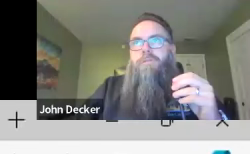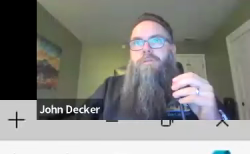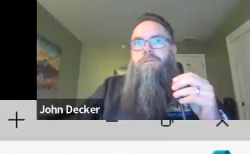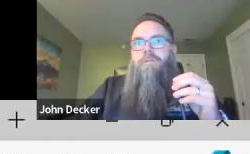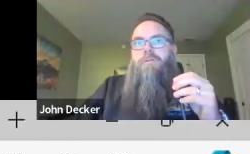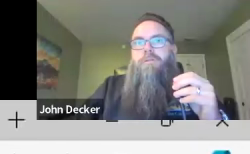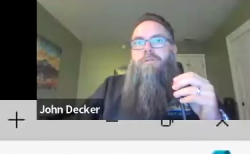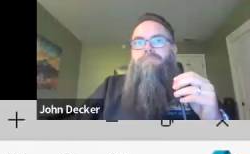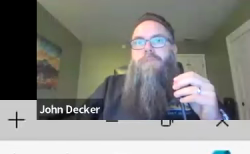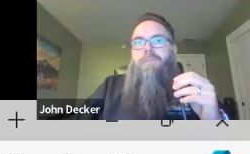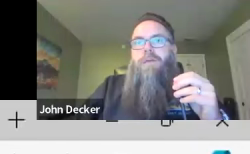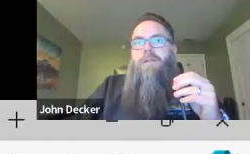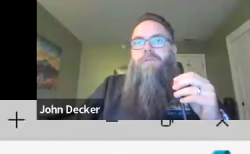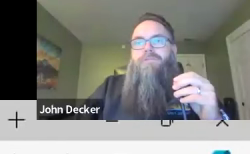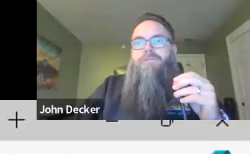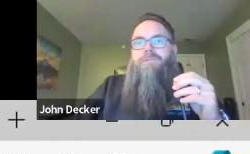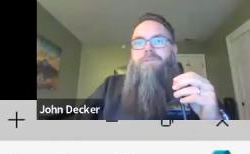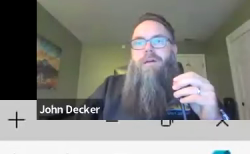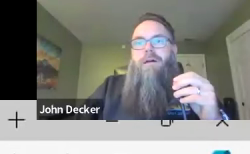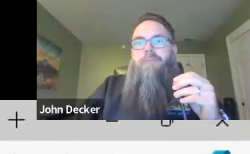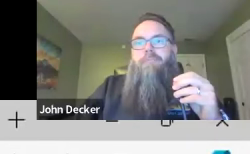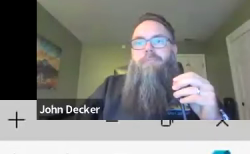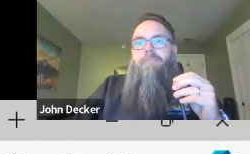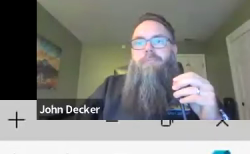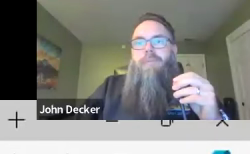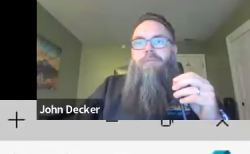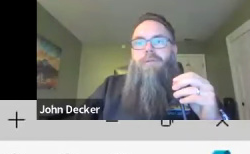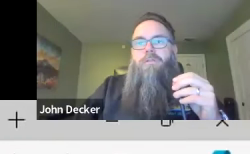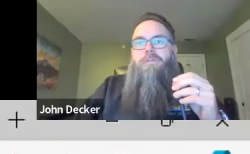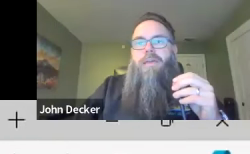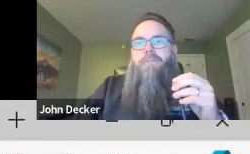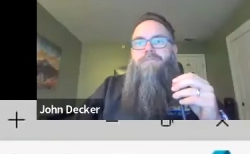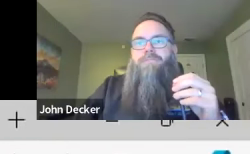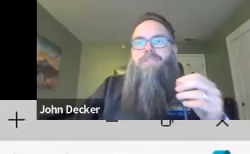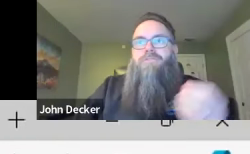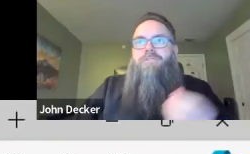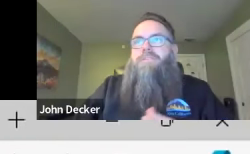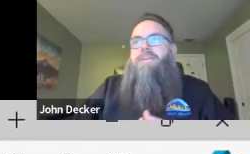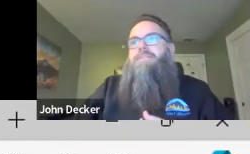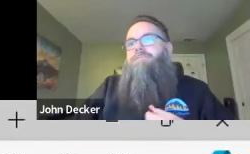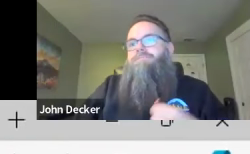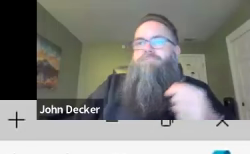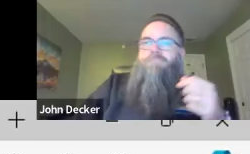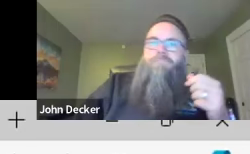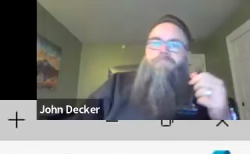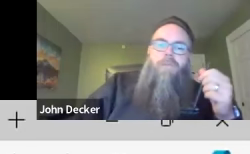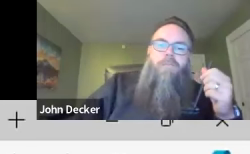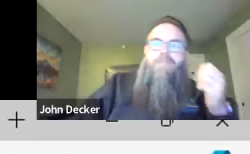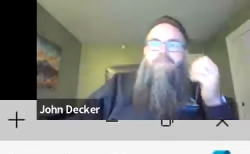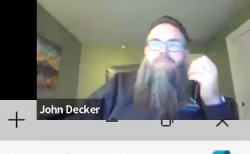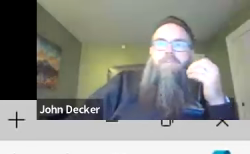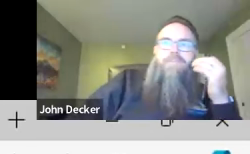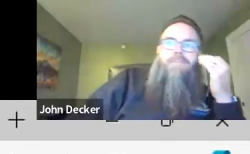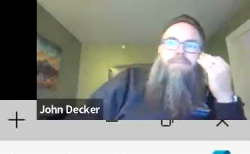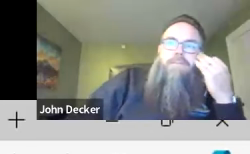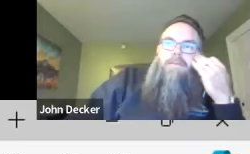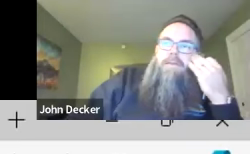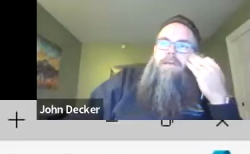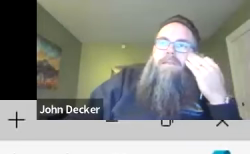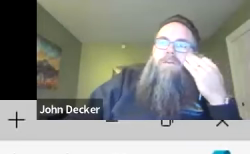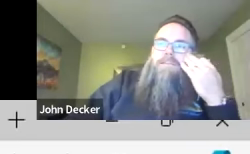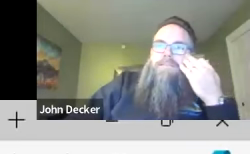with the enclosures that went along with that for special circumstances. These are the